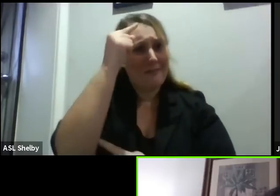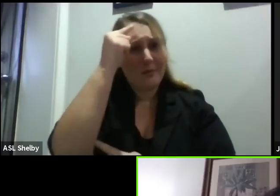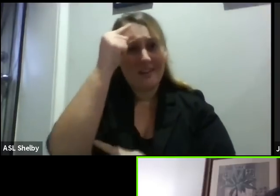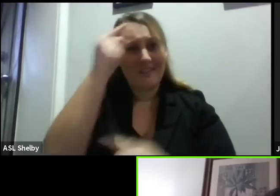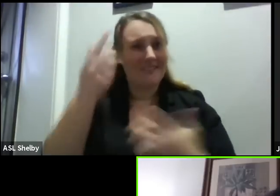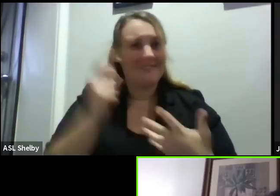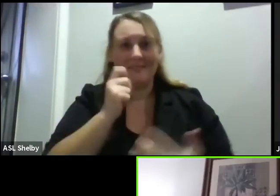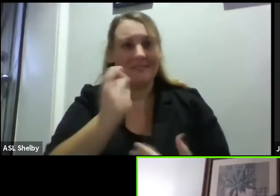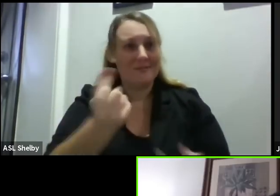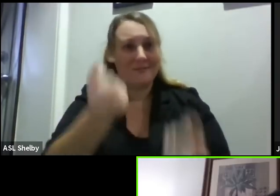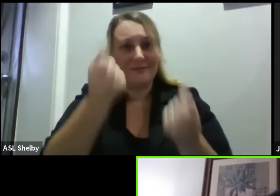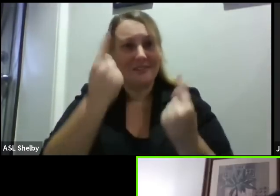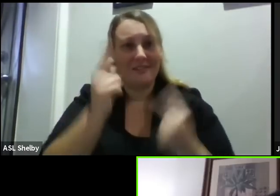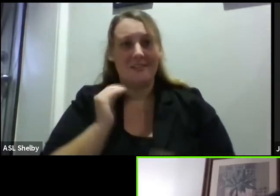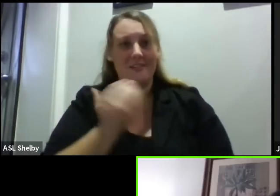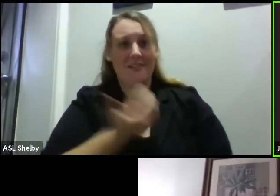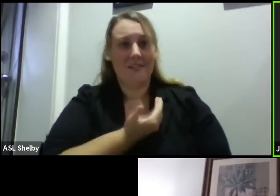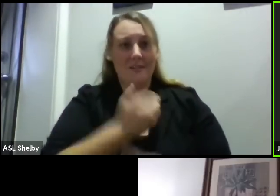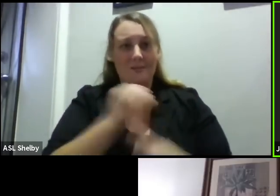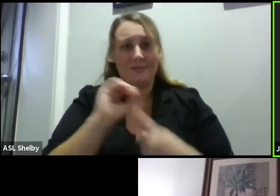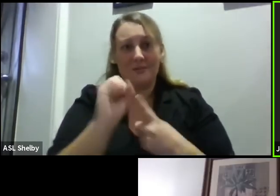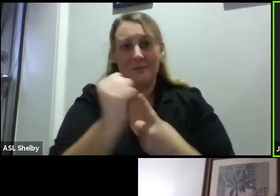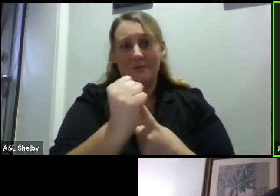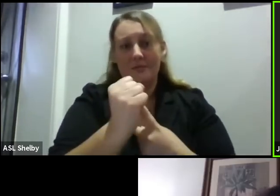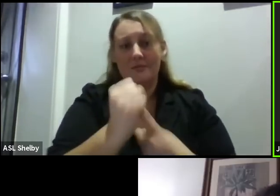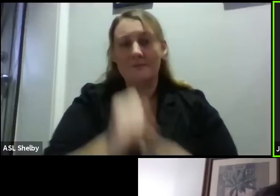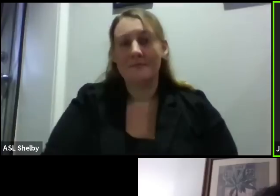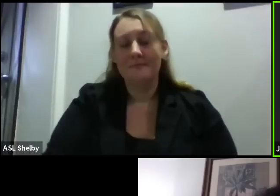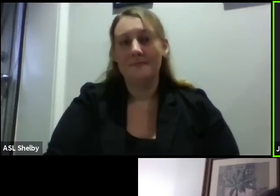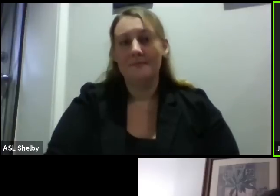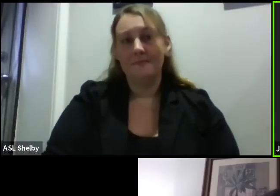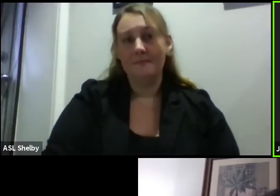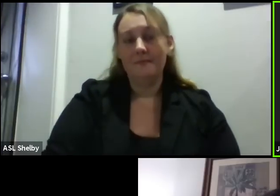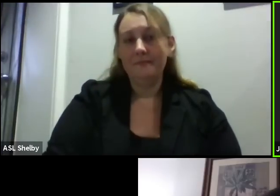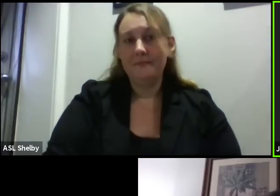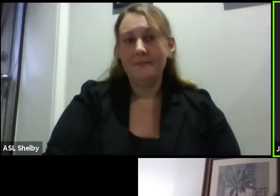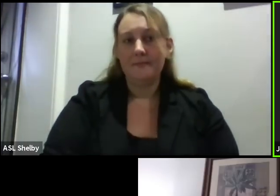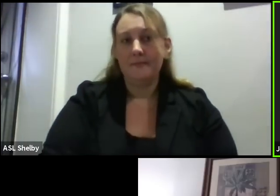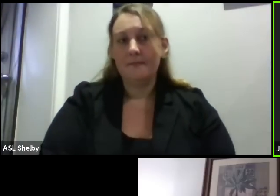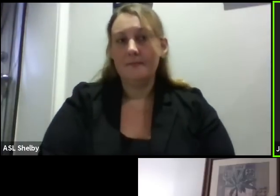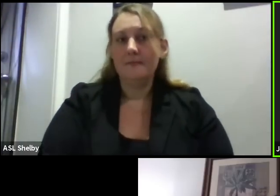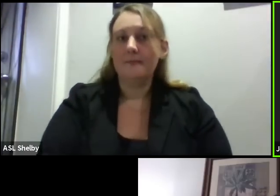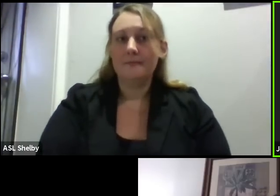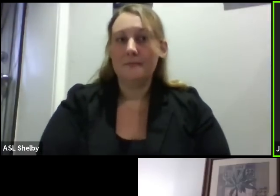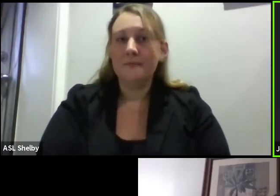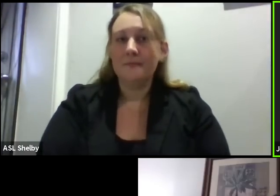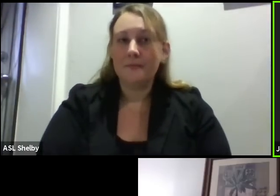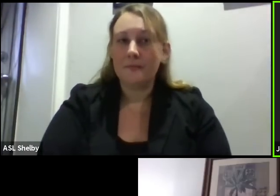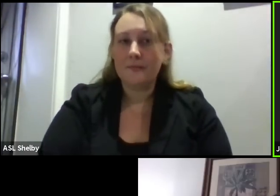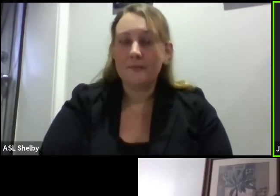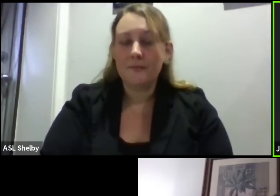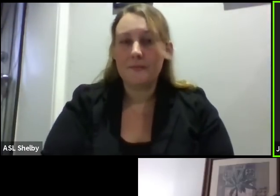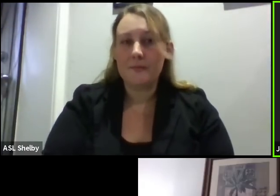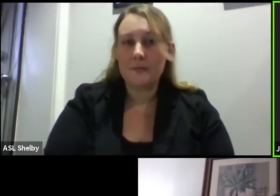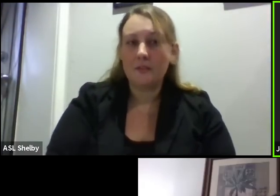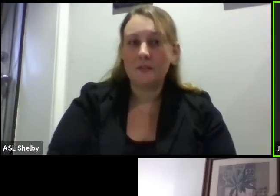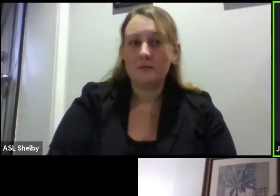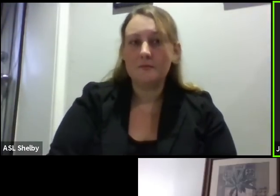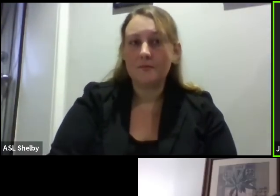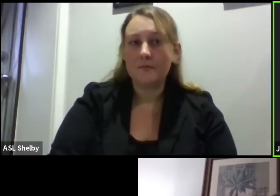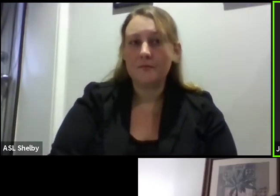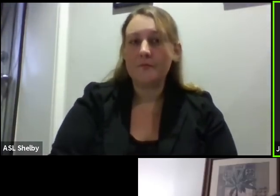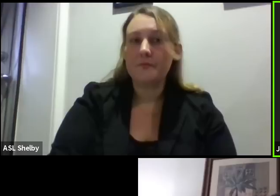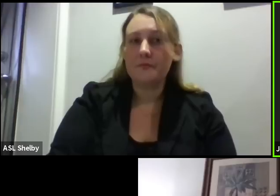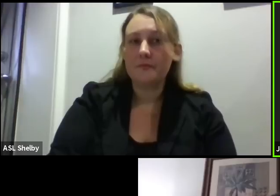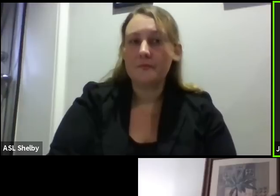situation. Y en este día tan importante para la comunidad sexo servidora, le gritamos al mundo